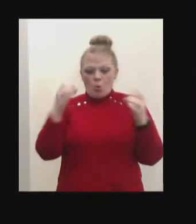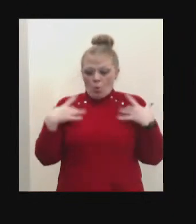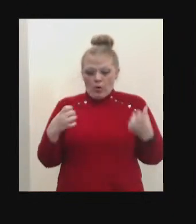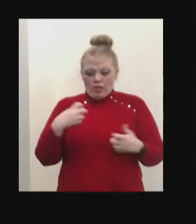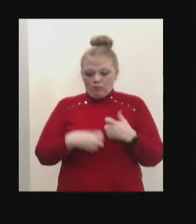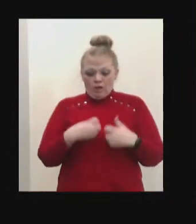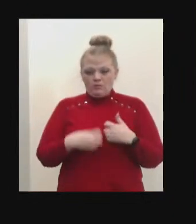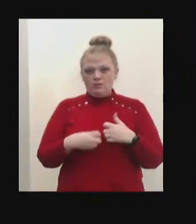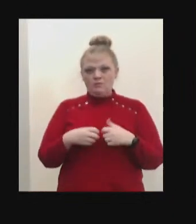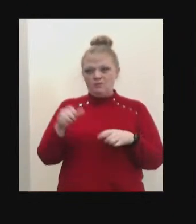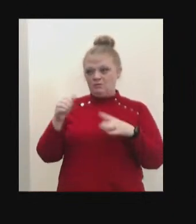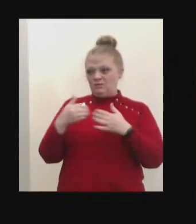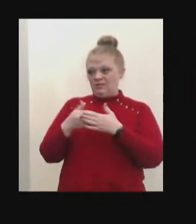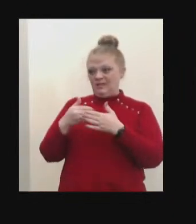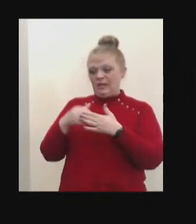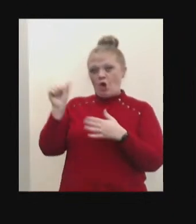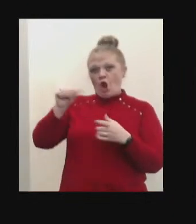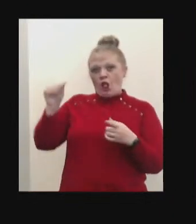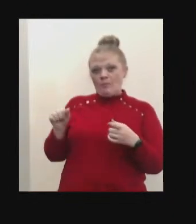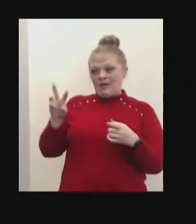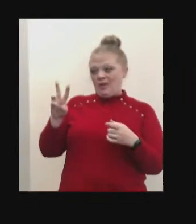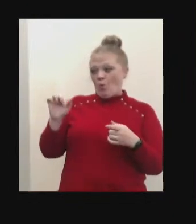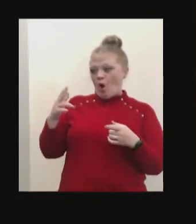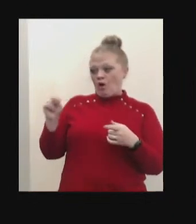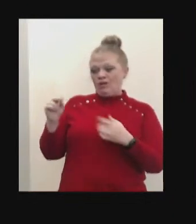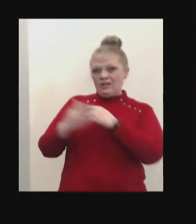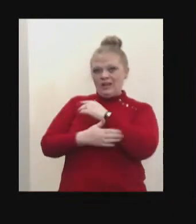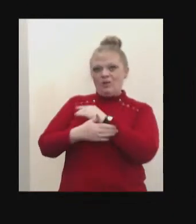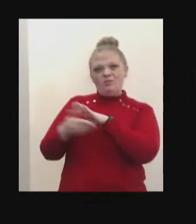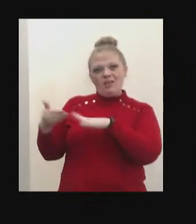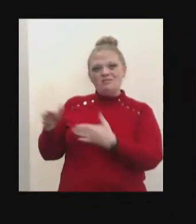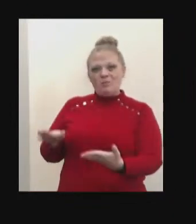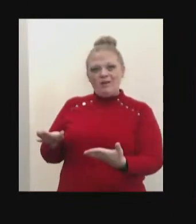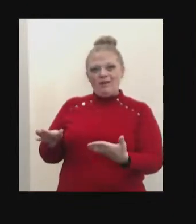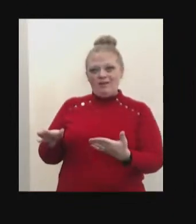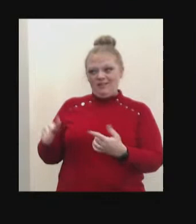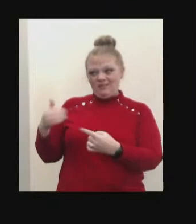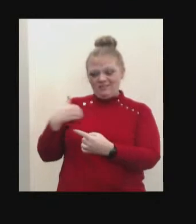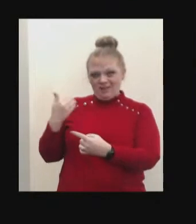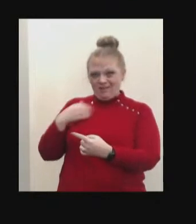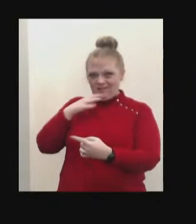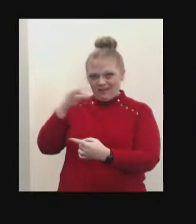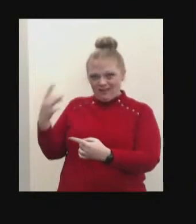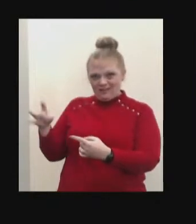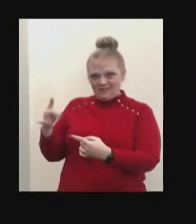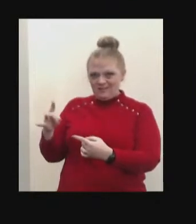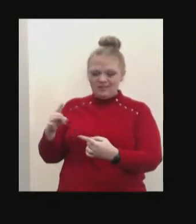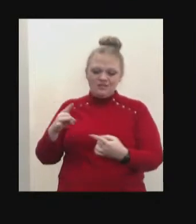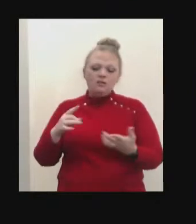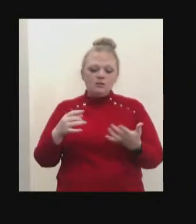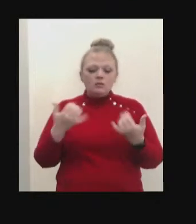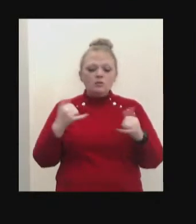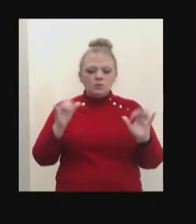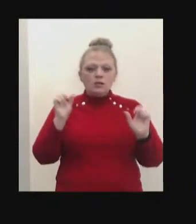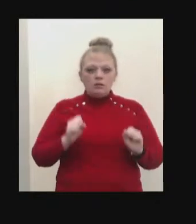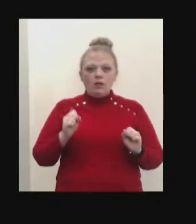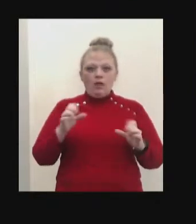from COVID-19. So just because you're young doesn't mean you can't catch it, and of course there are cases I should